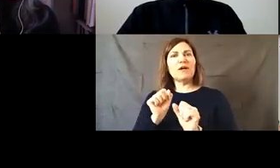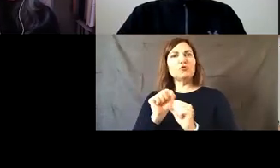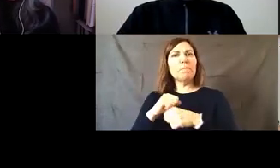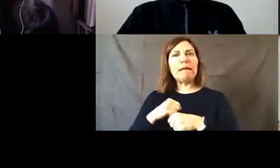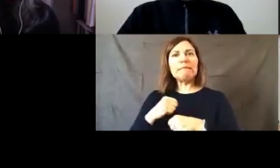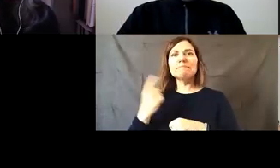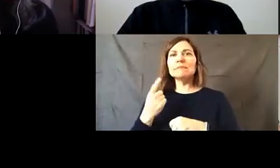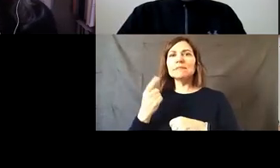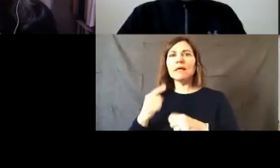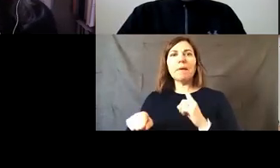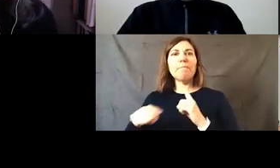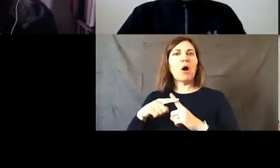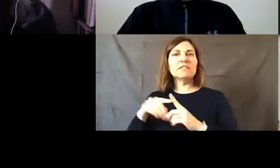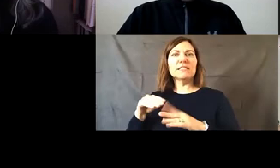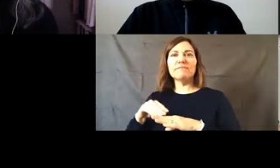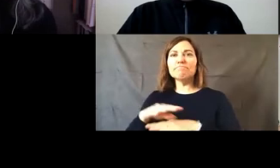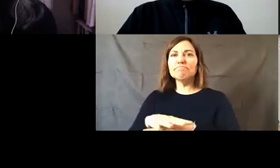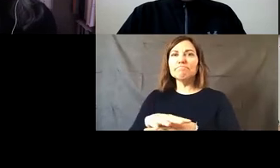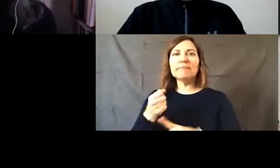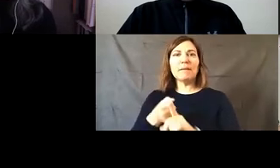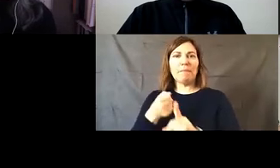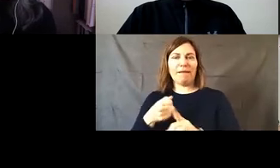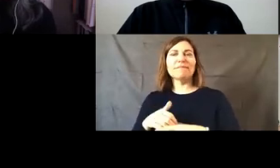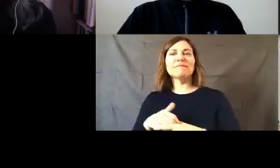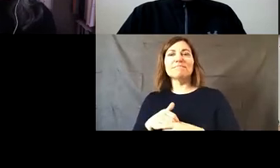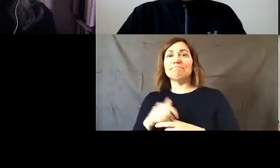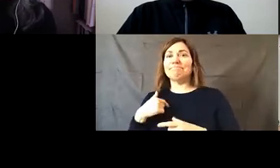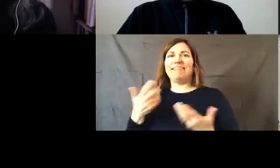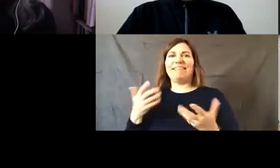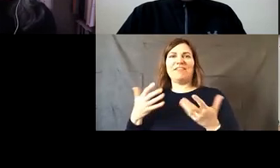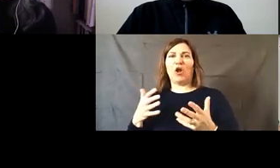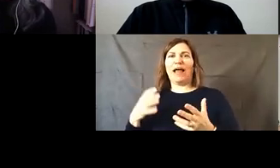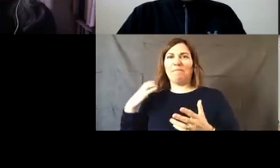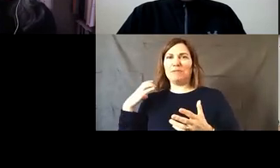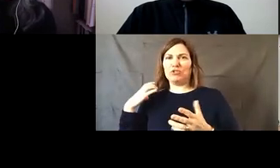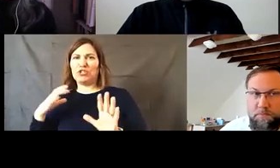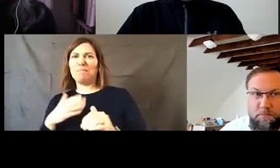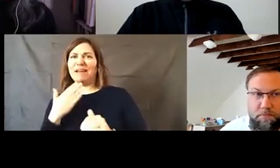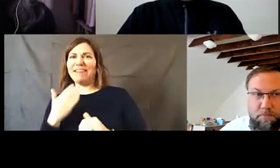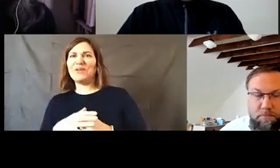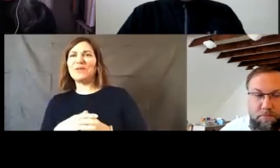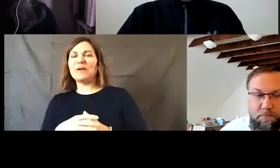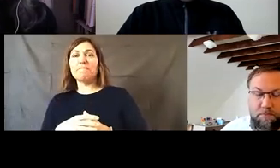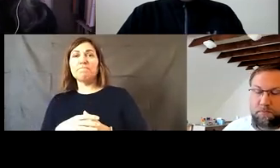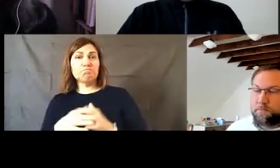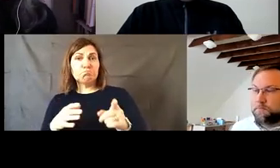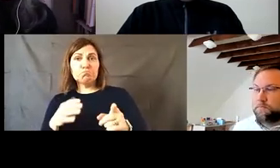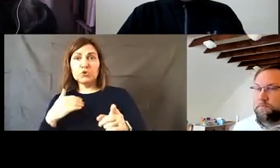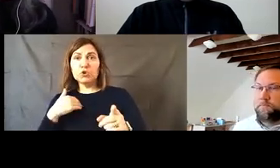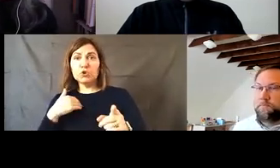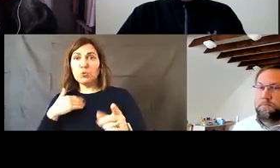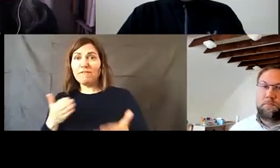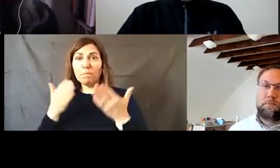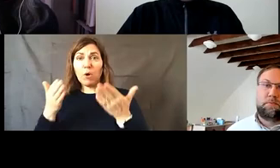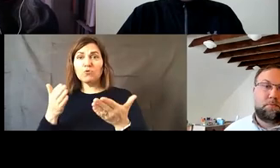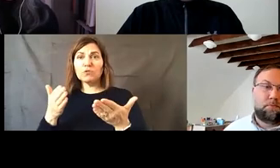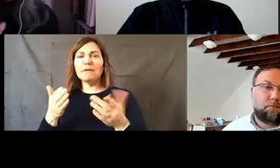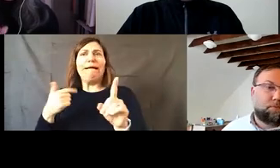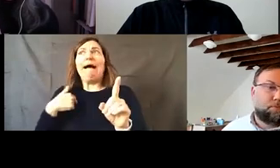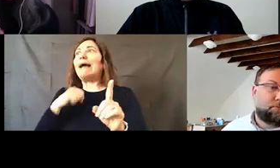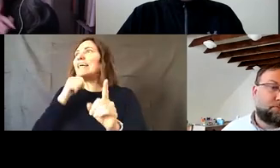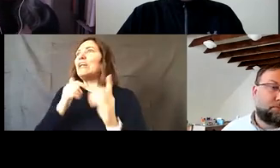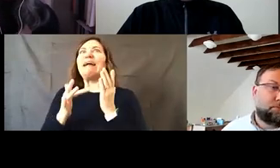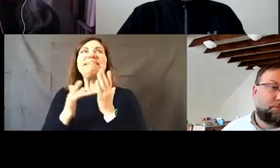effect. That's all I have, Mr. Chair. Thank you. So do you have a motion to, is there a I didn't actually technically motion to amend,